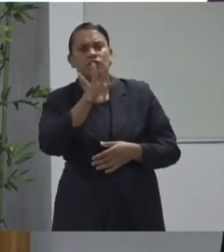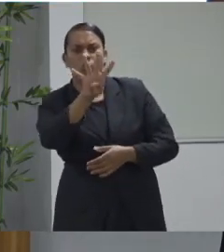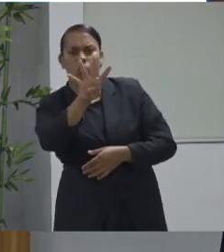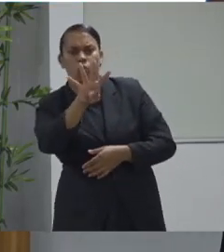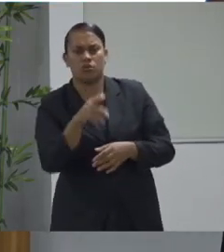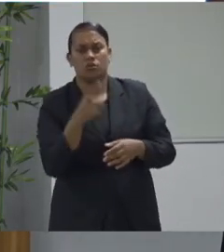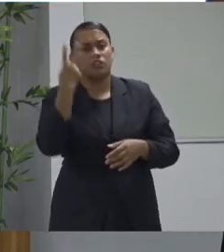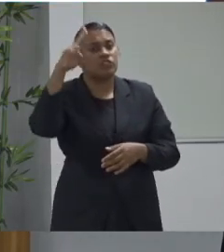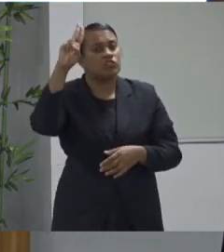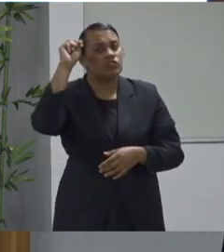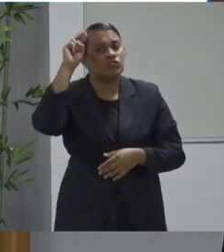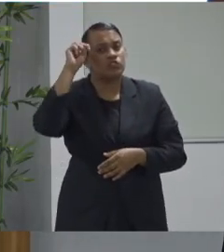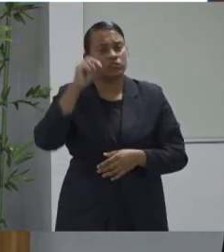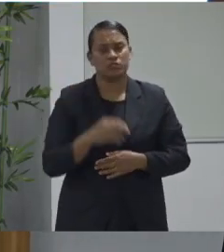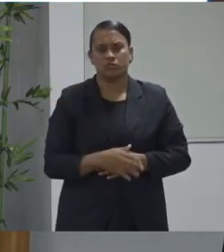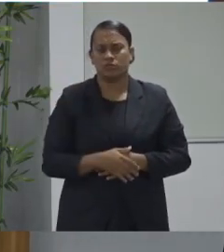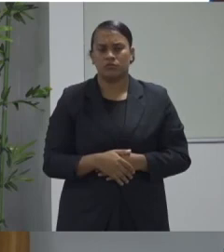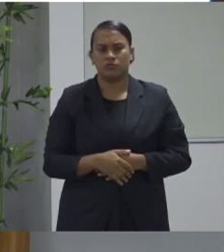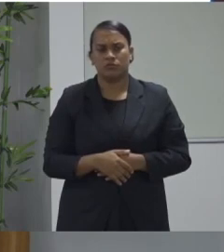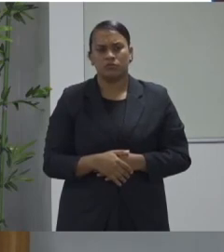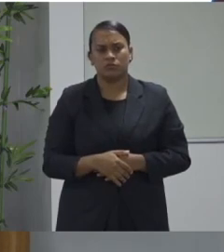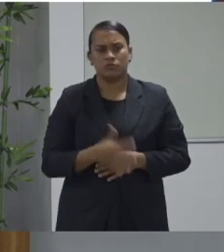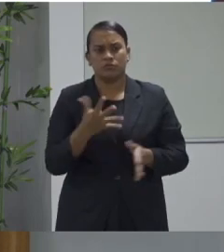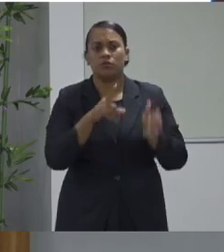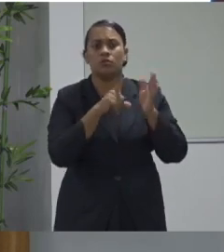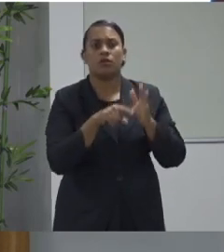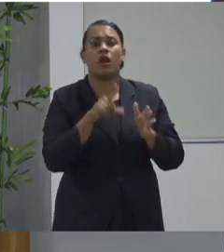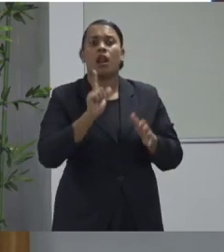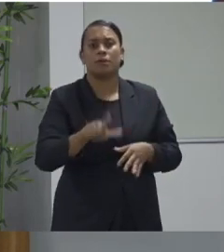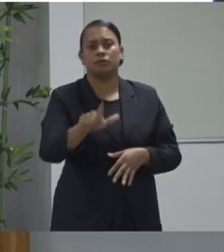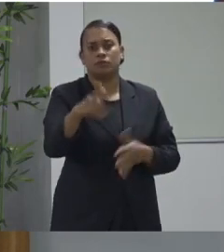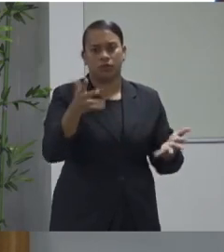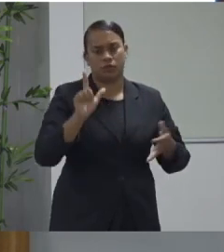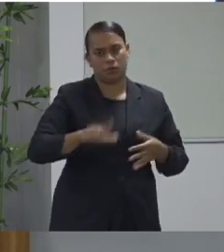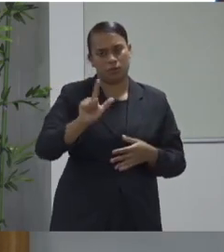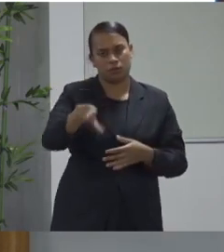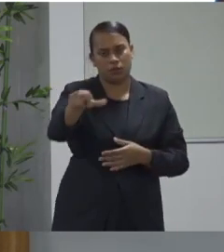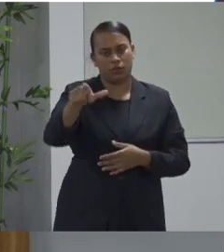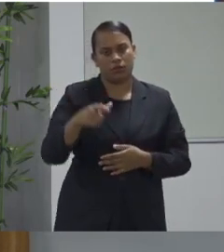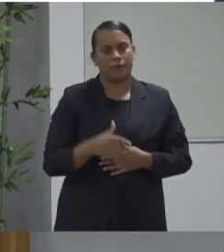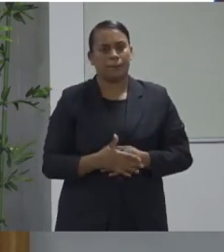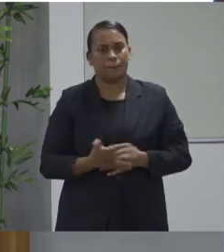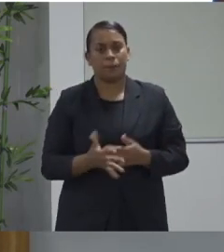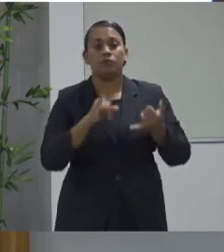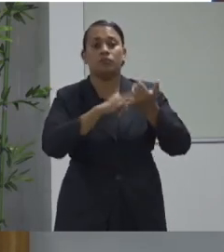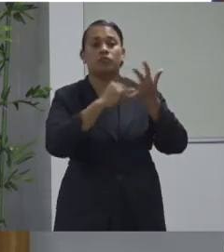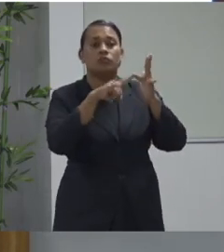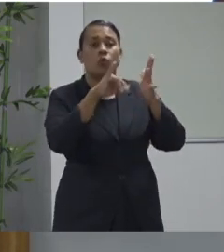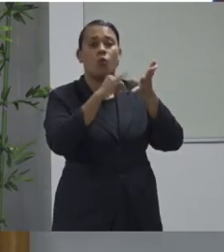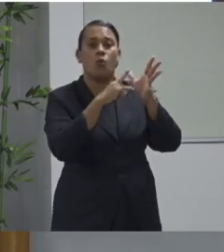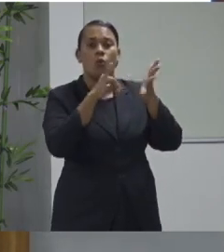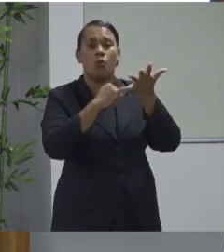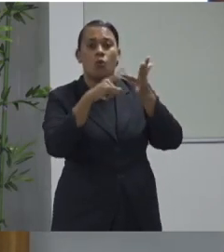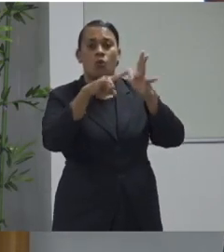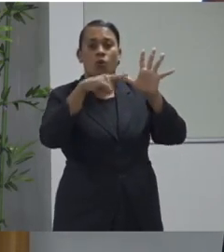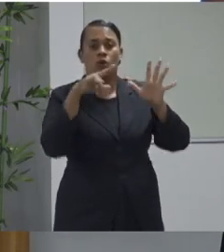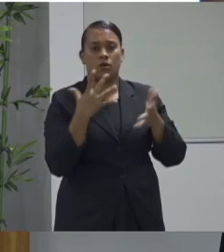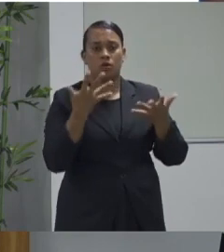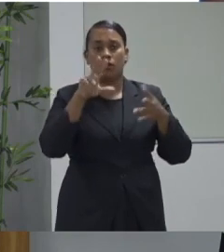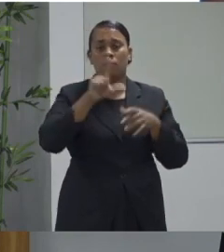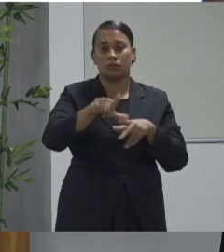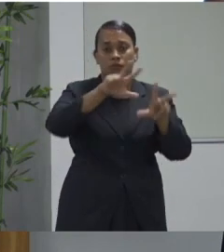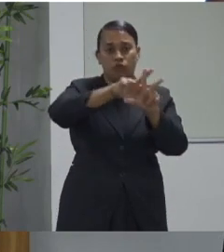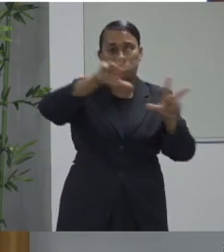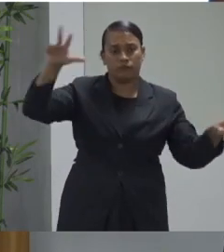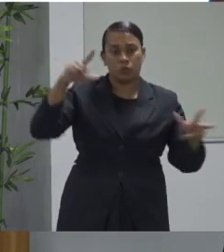Fijian of Sosua, place in Lambasa. He was, in our last press conference, a person of